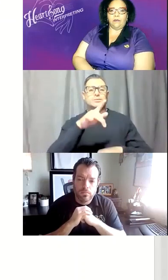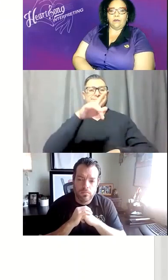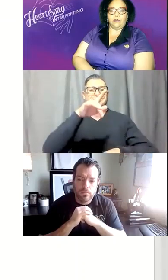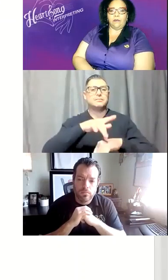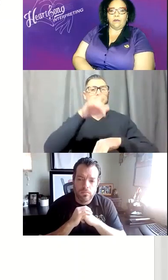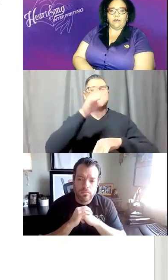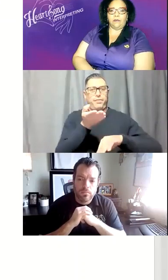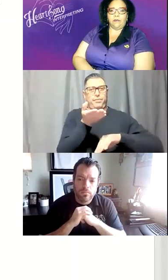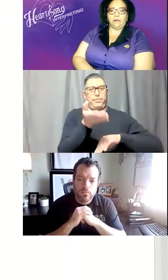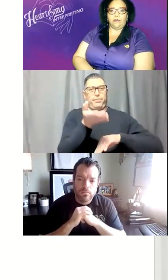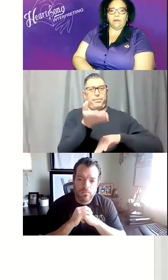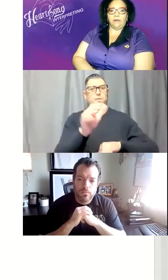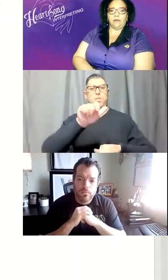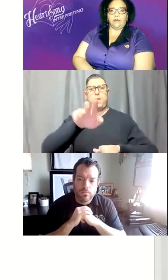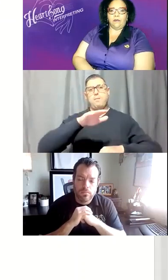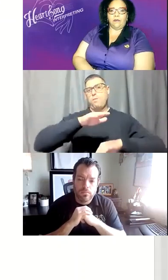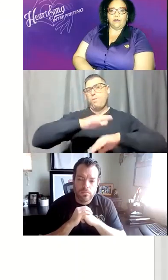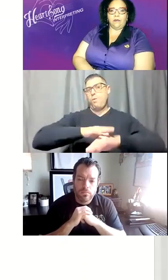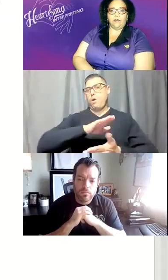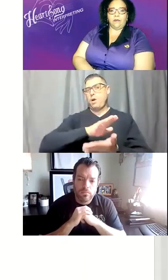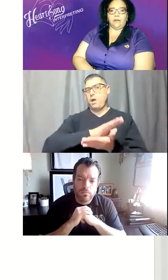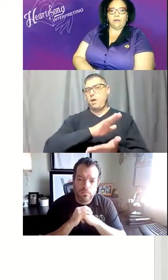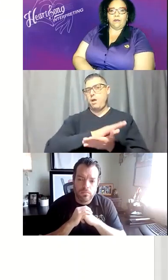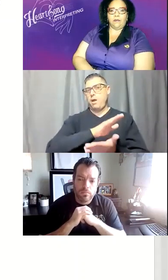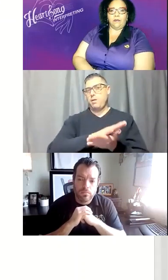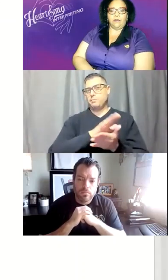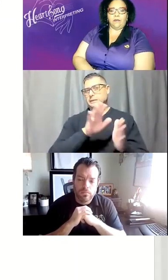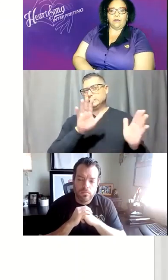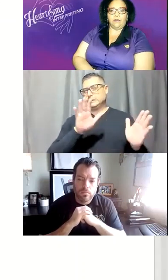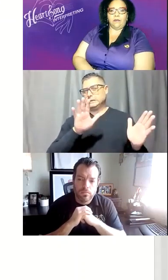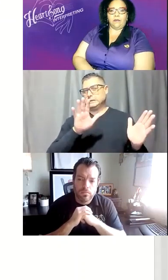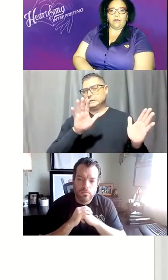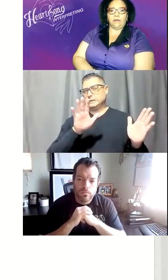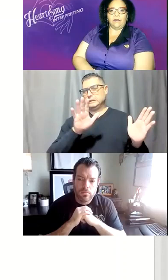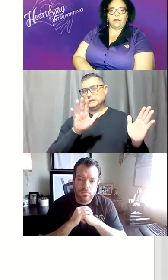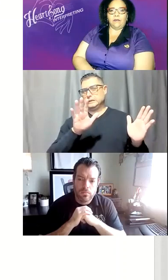campus, and we slowly